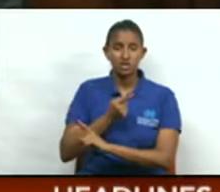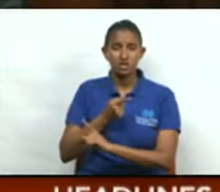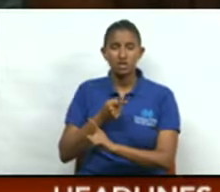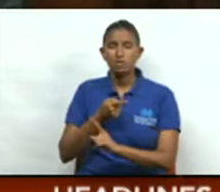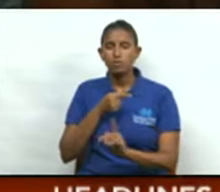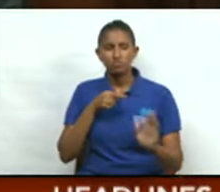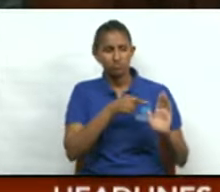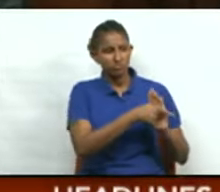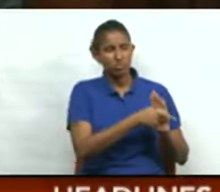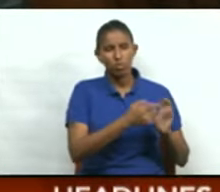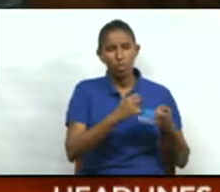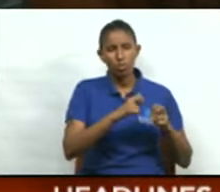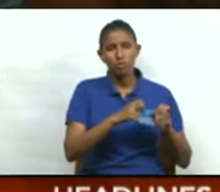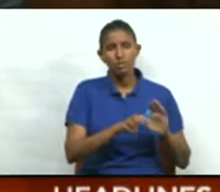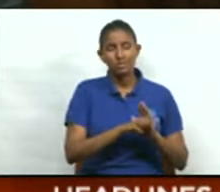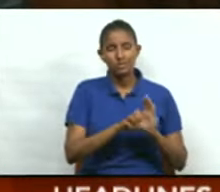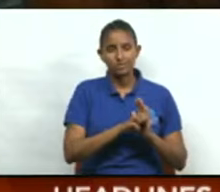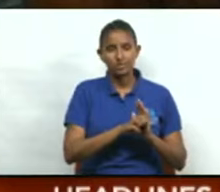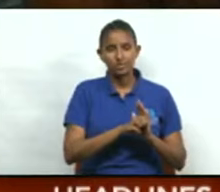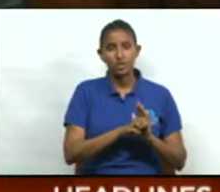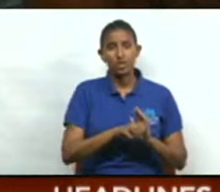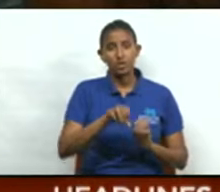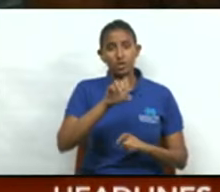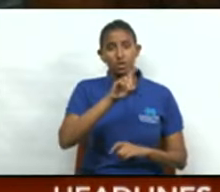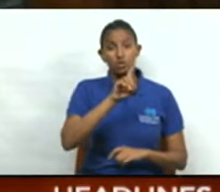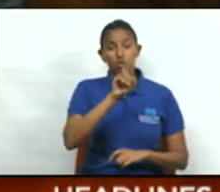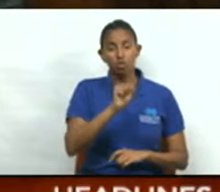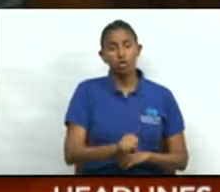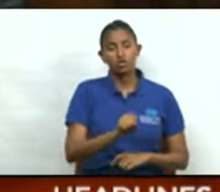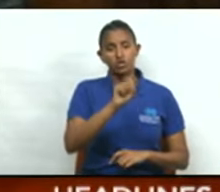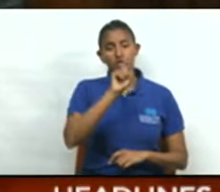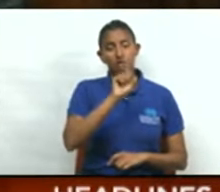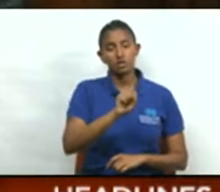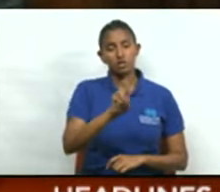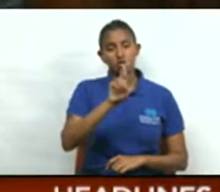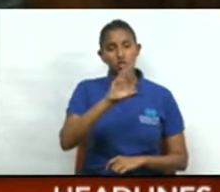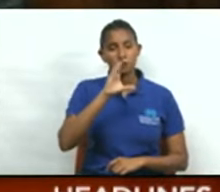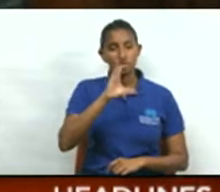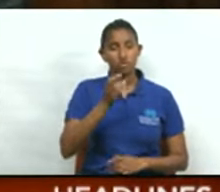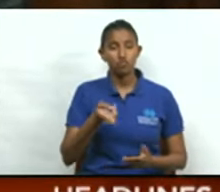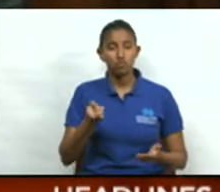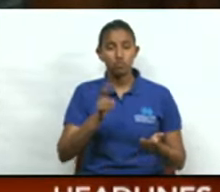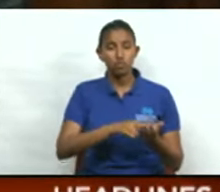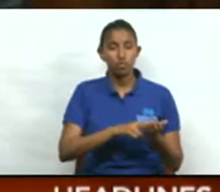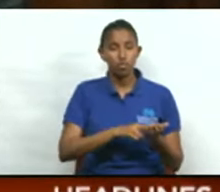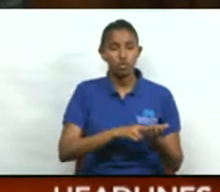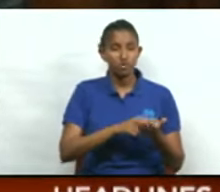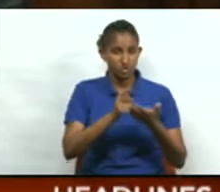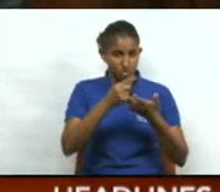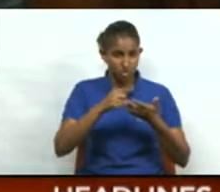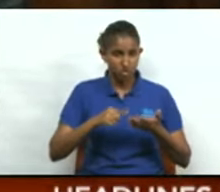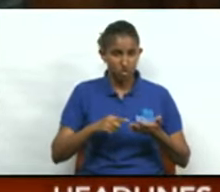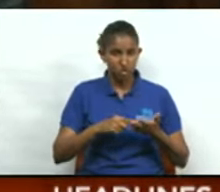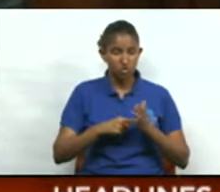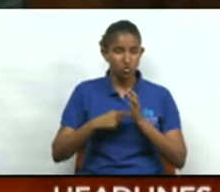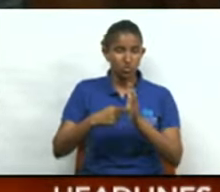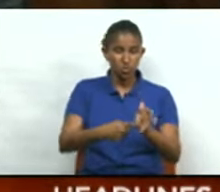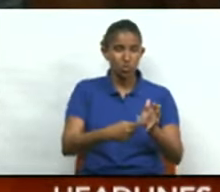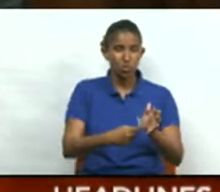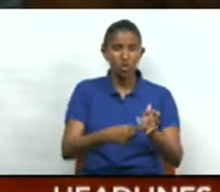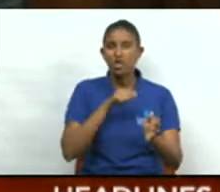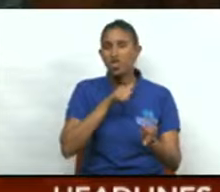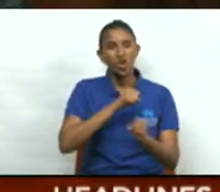of the 117th SRC report reveals that the report is A, opaque in its